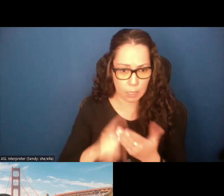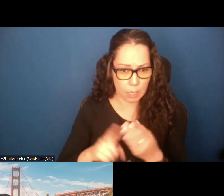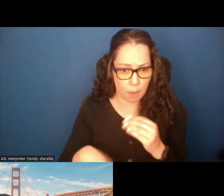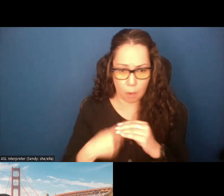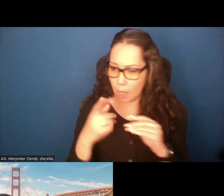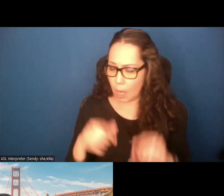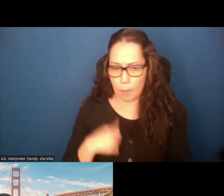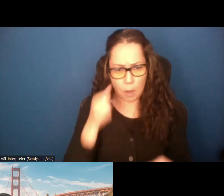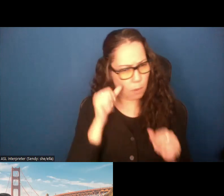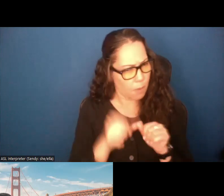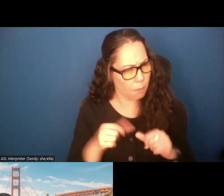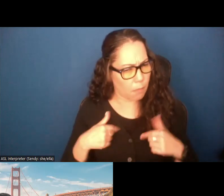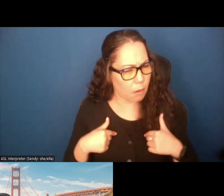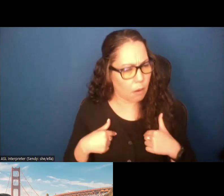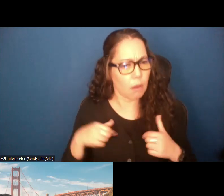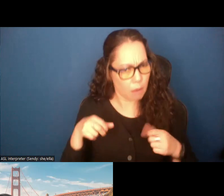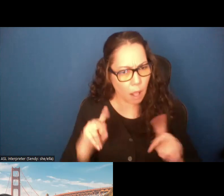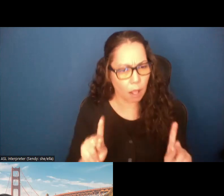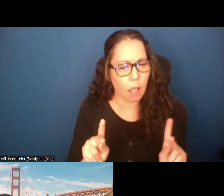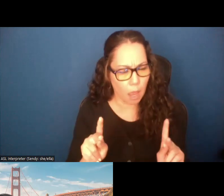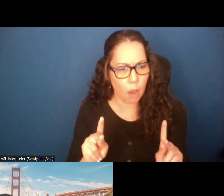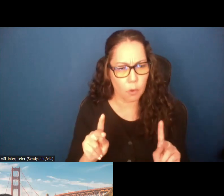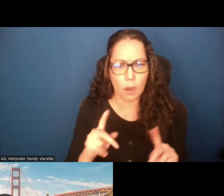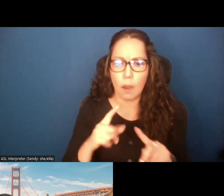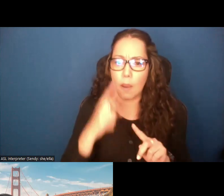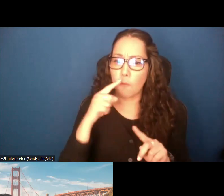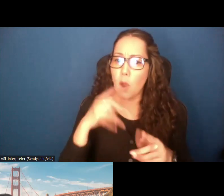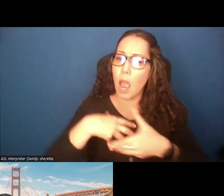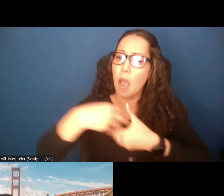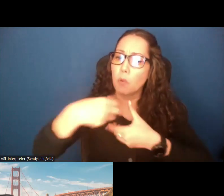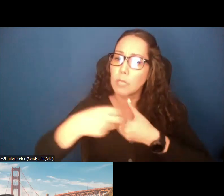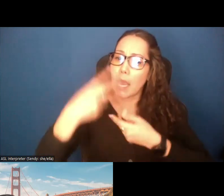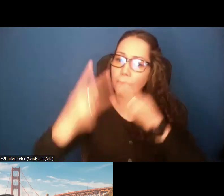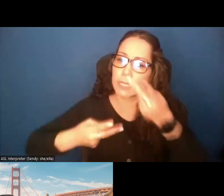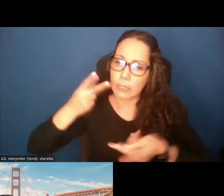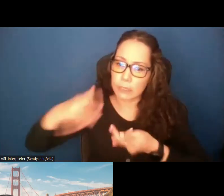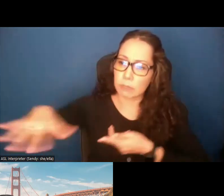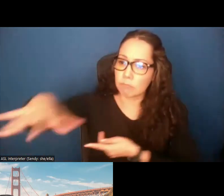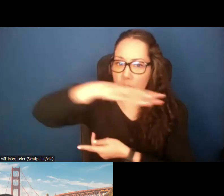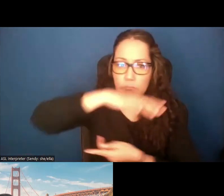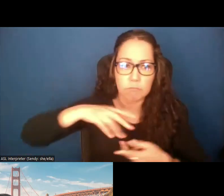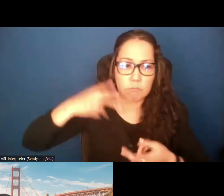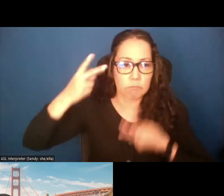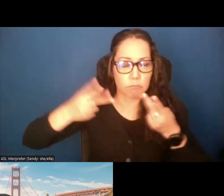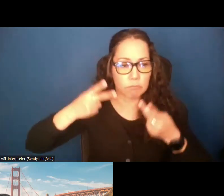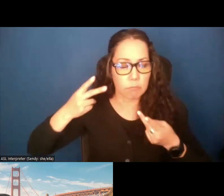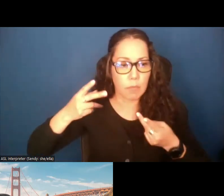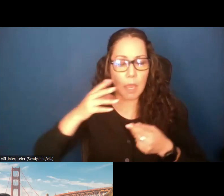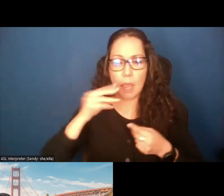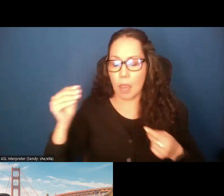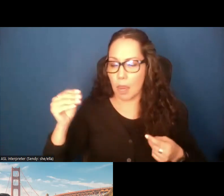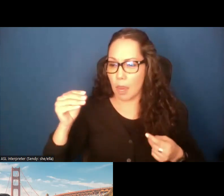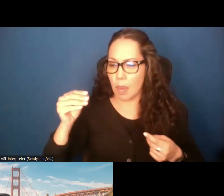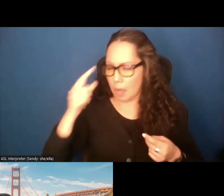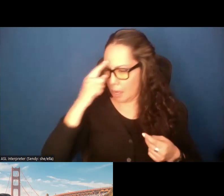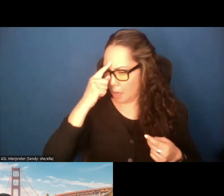there were allowances for outdoor visits and I can't recall if there's allowances for